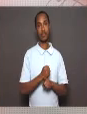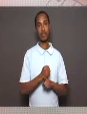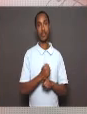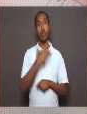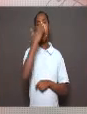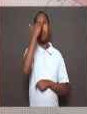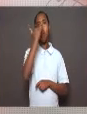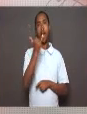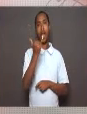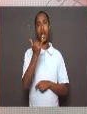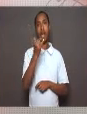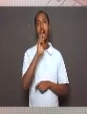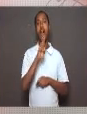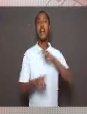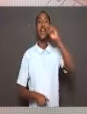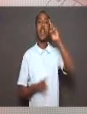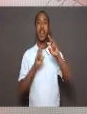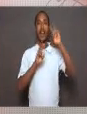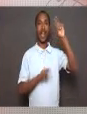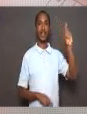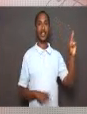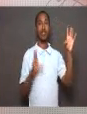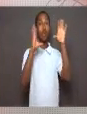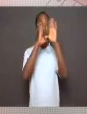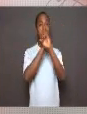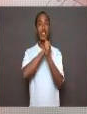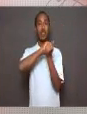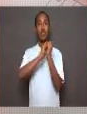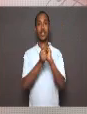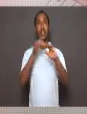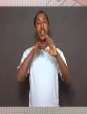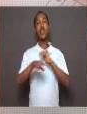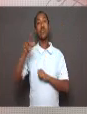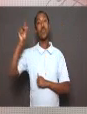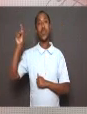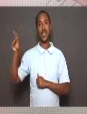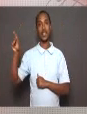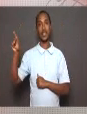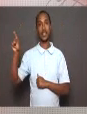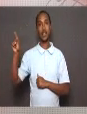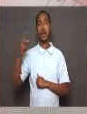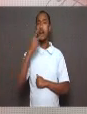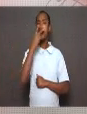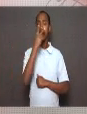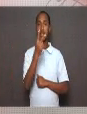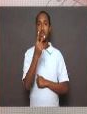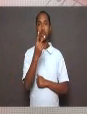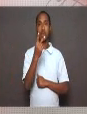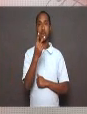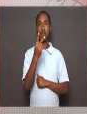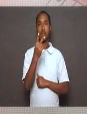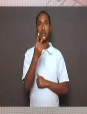Why are reactants that are completely converted into products referred to